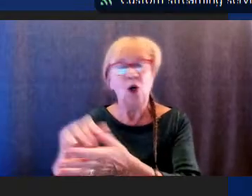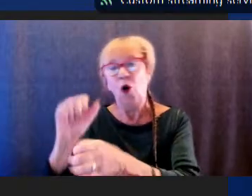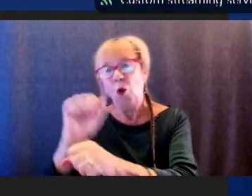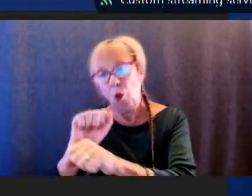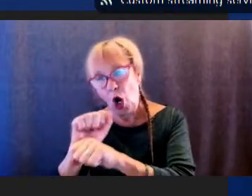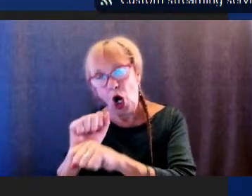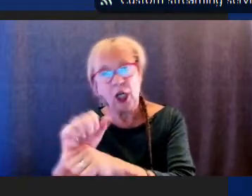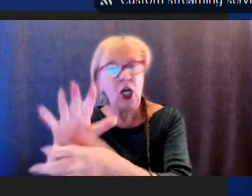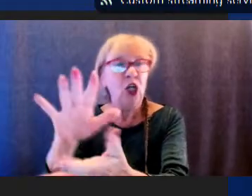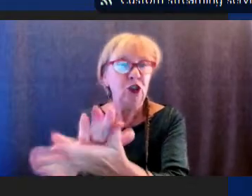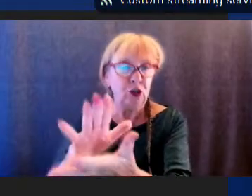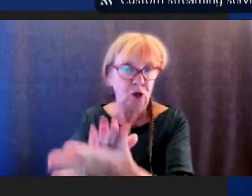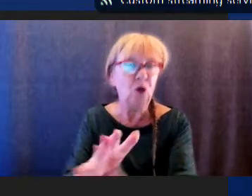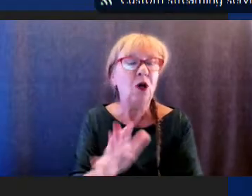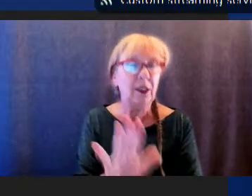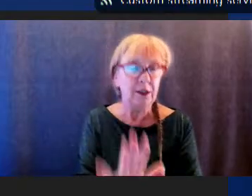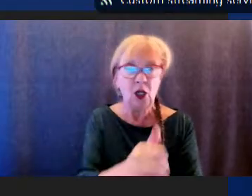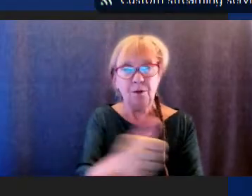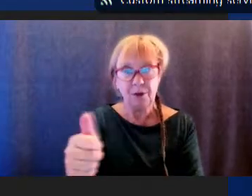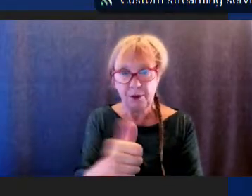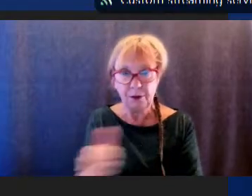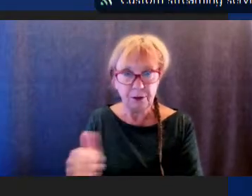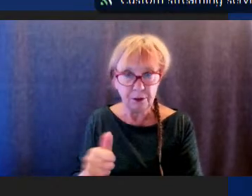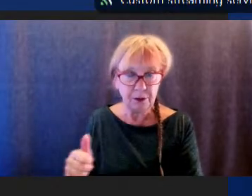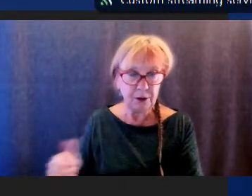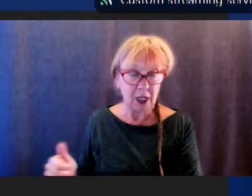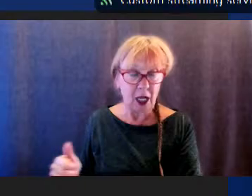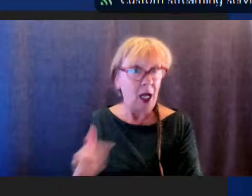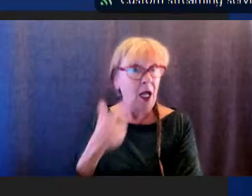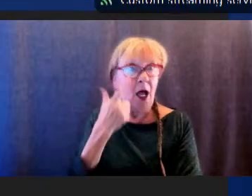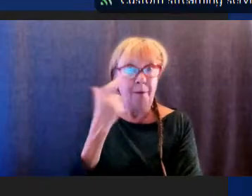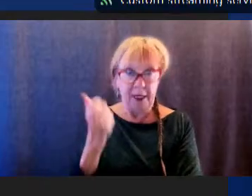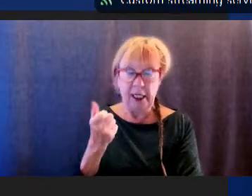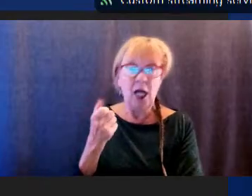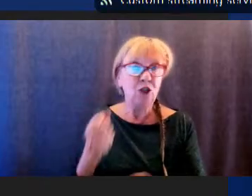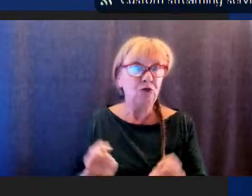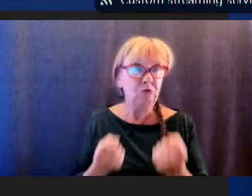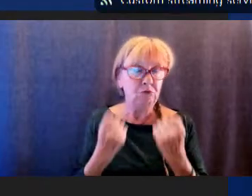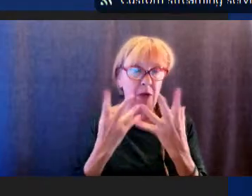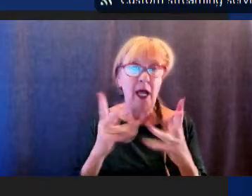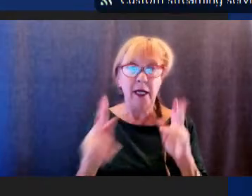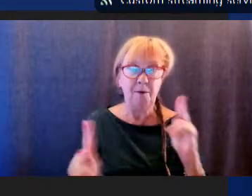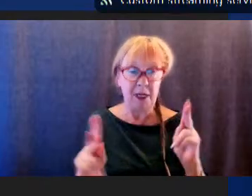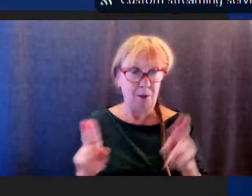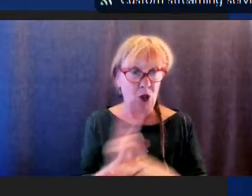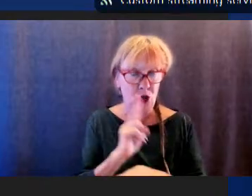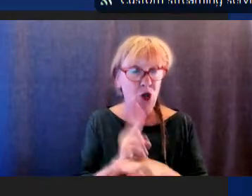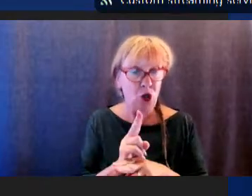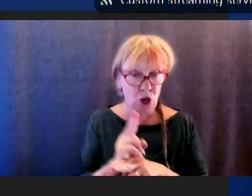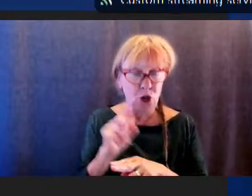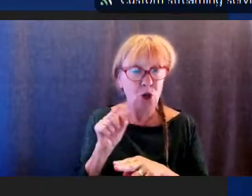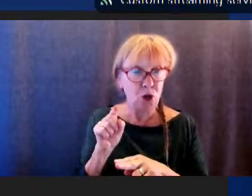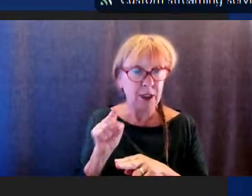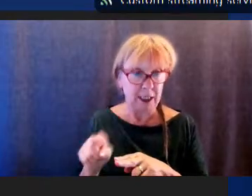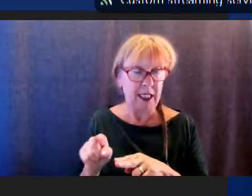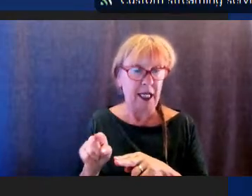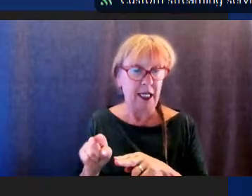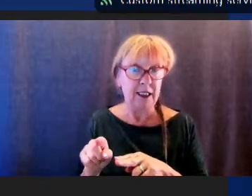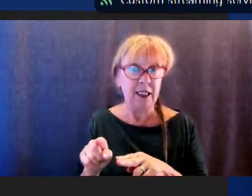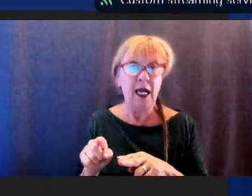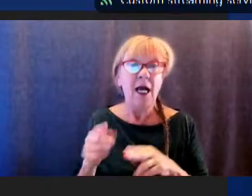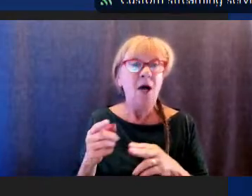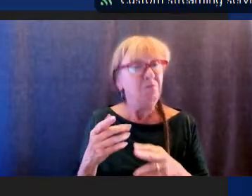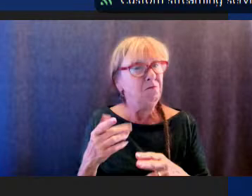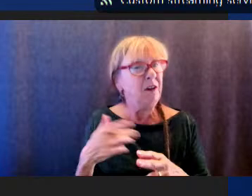essential services. Given the success and high utilization of this program, the Metro Board will consider a motion I've authored this